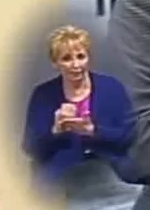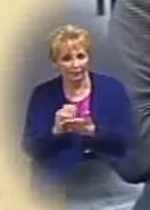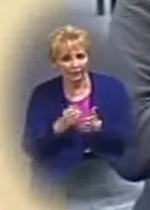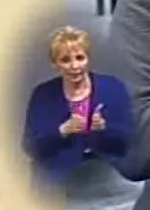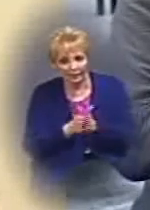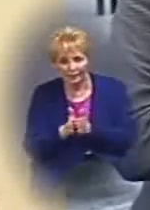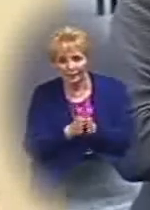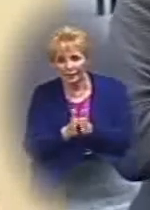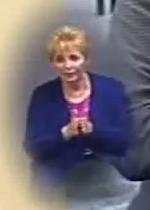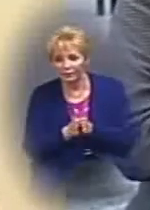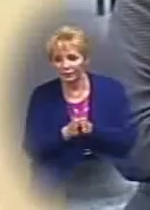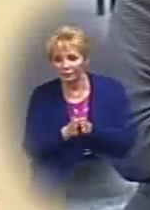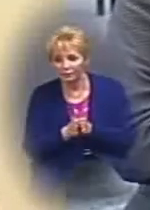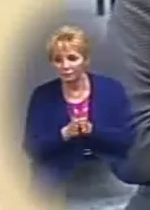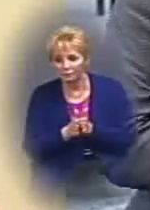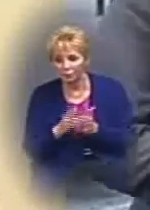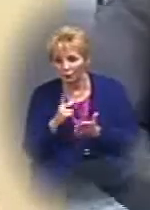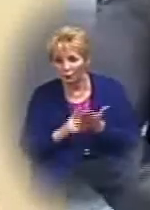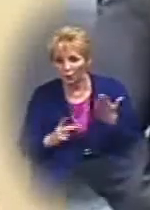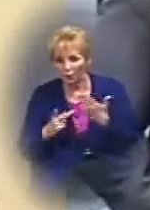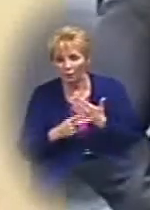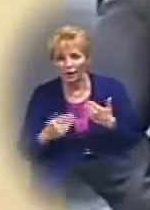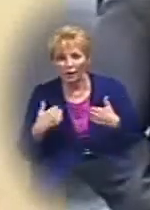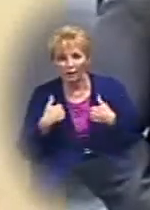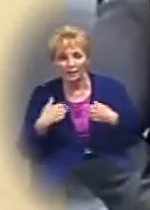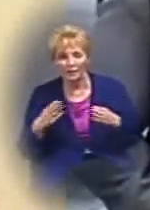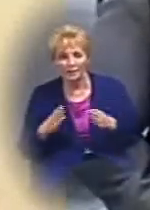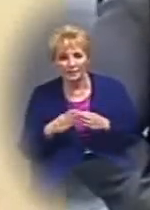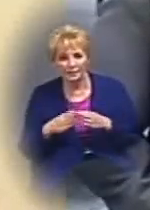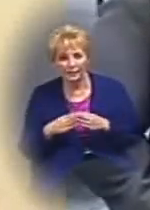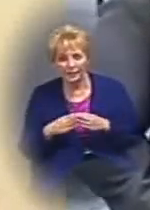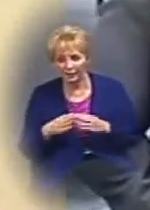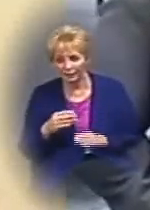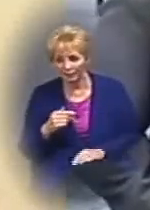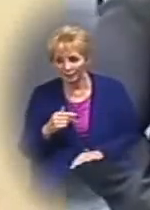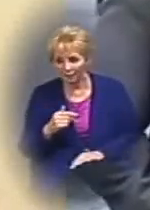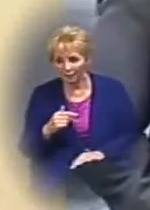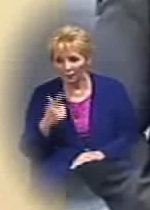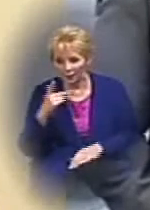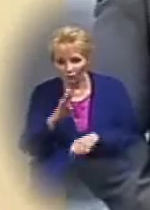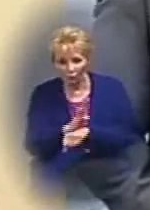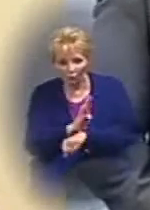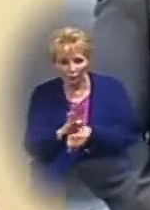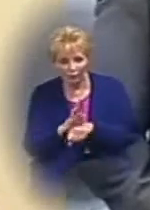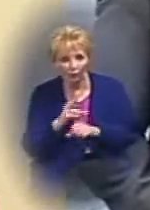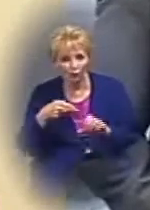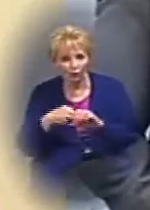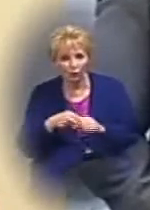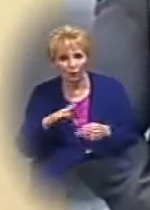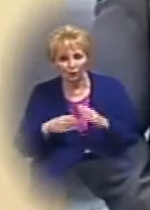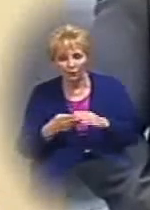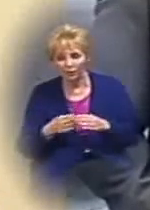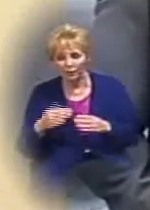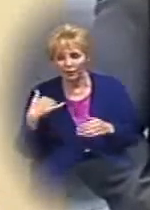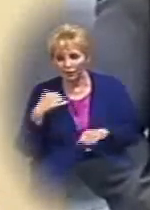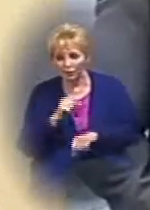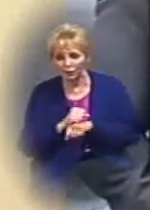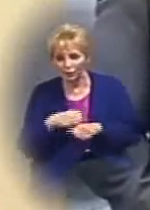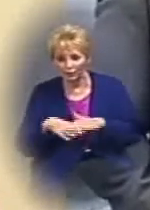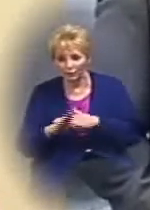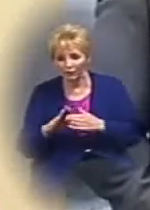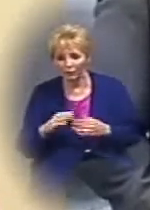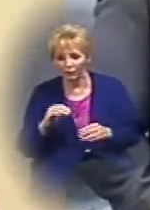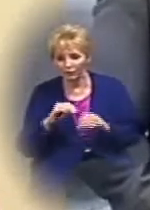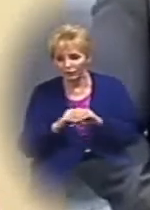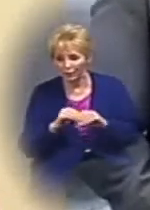incentives, programs to have cities, or I'm sorry, for businesses to join the community and bring those jobs and investment